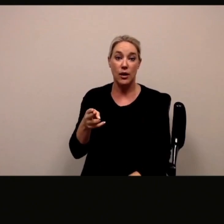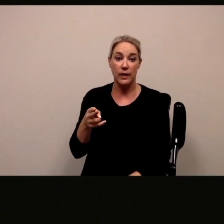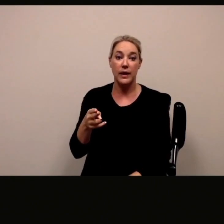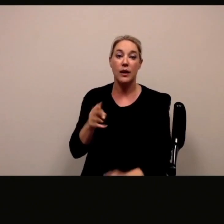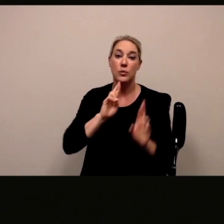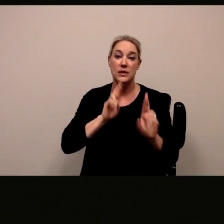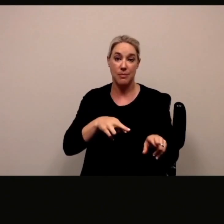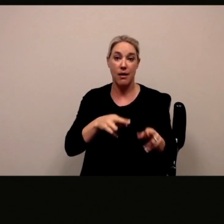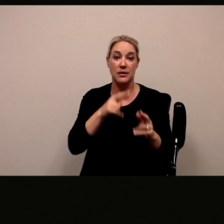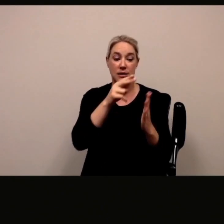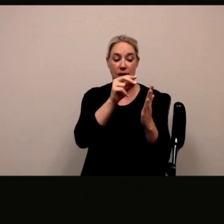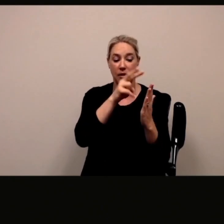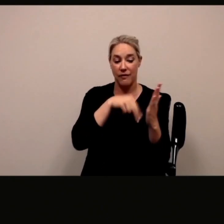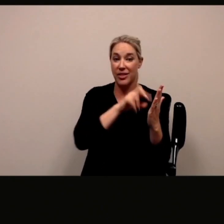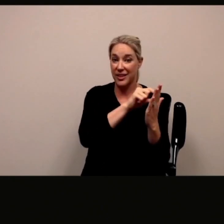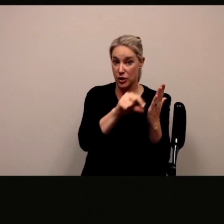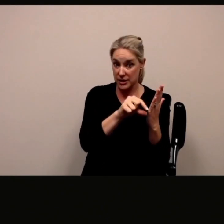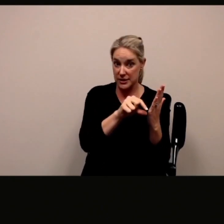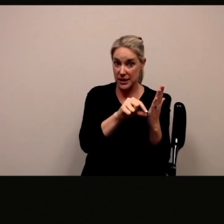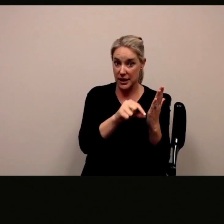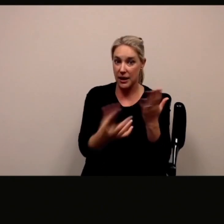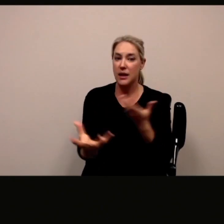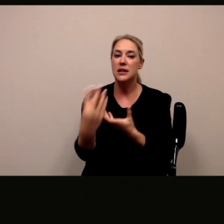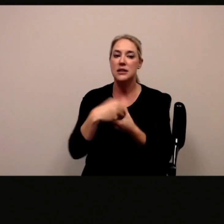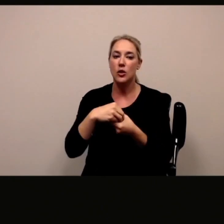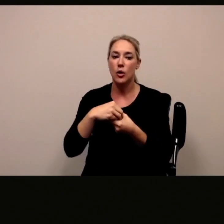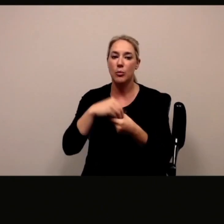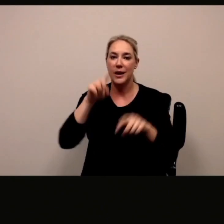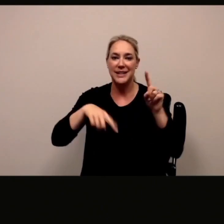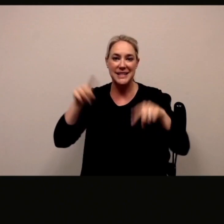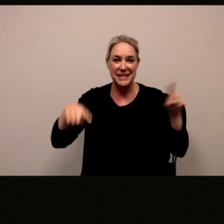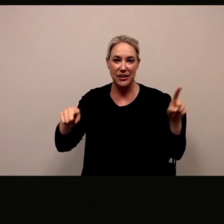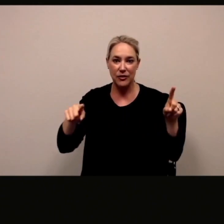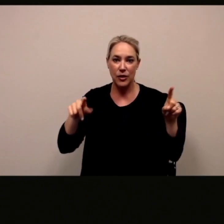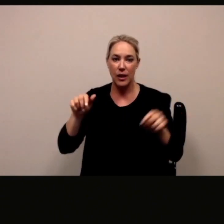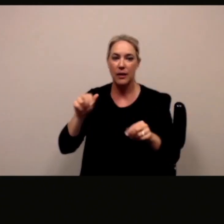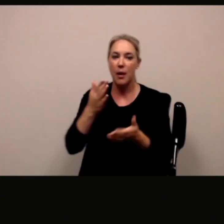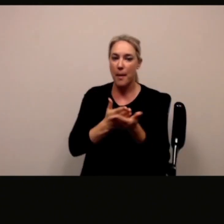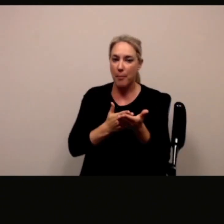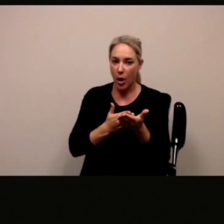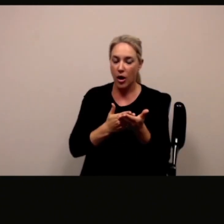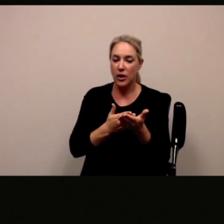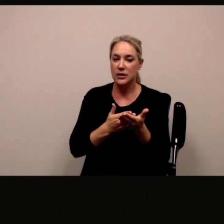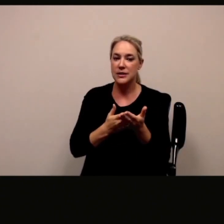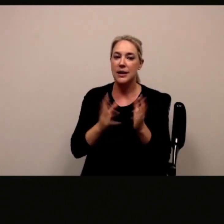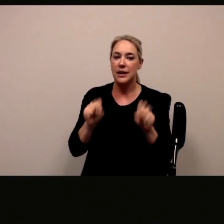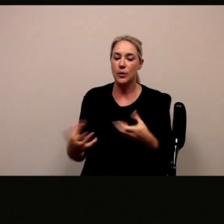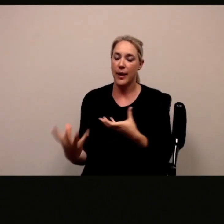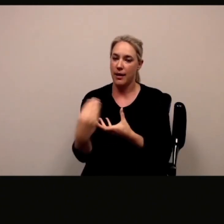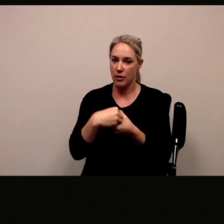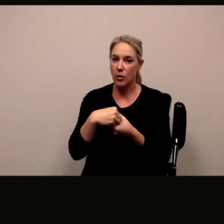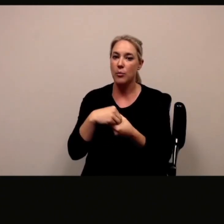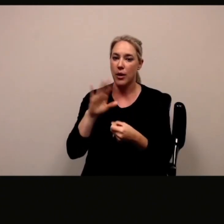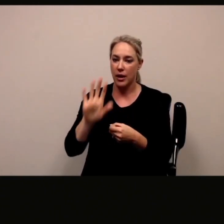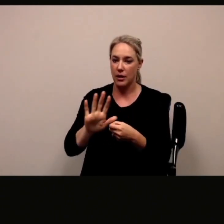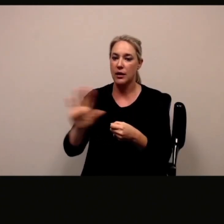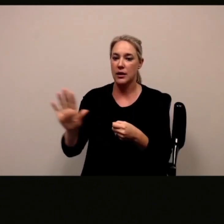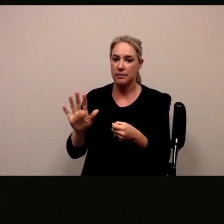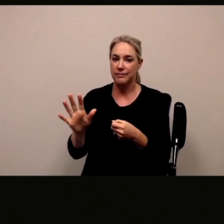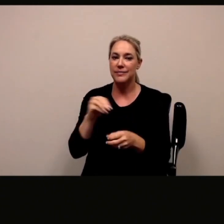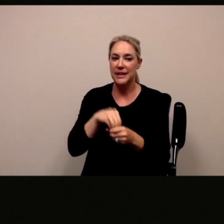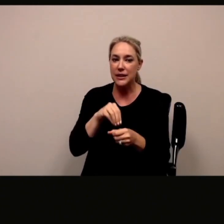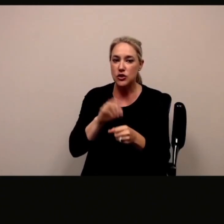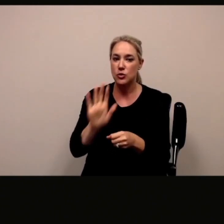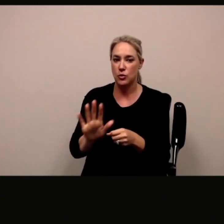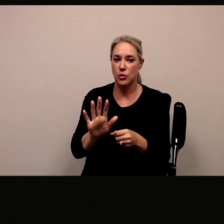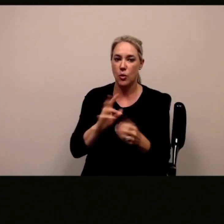There's bringing all these different aspects which you can kind of infuse into your projects. One of them being identity, right? How can